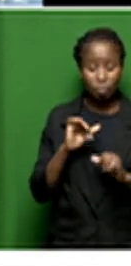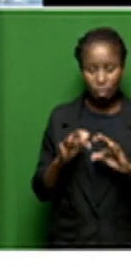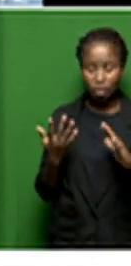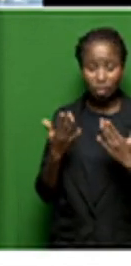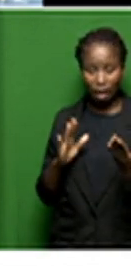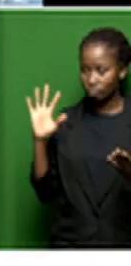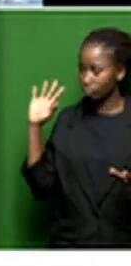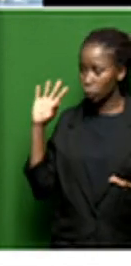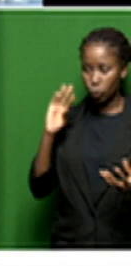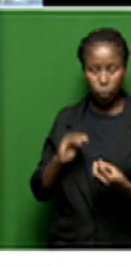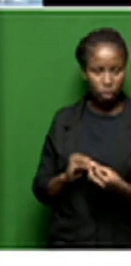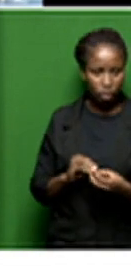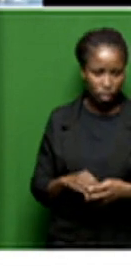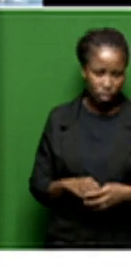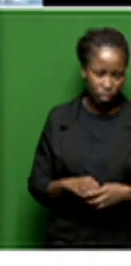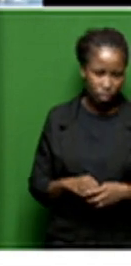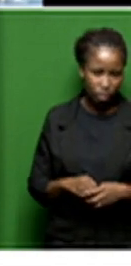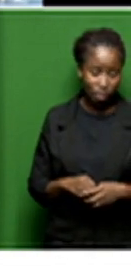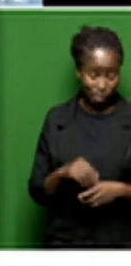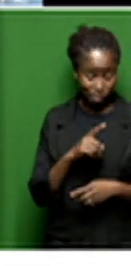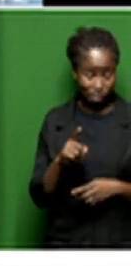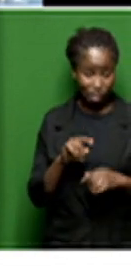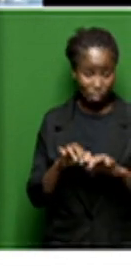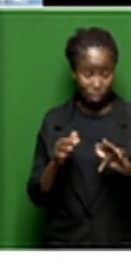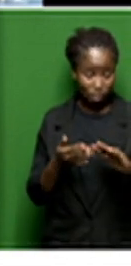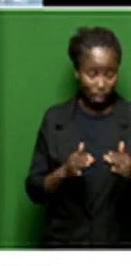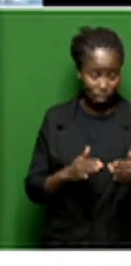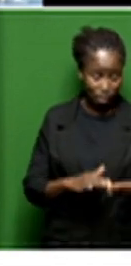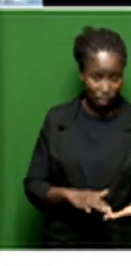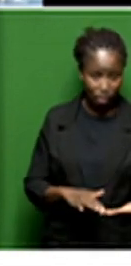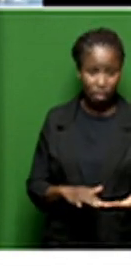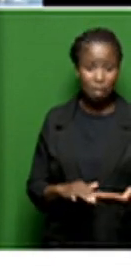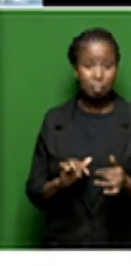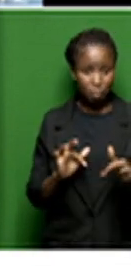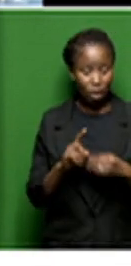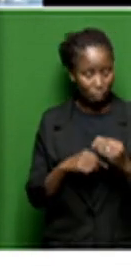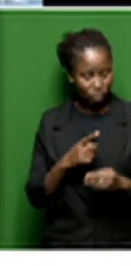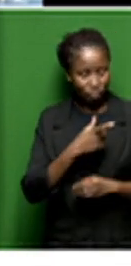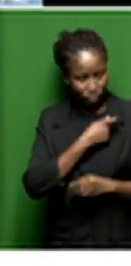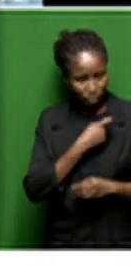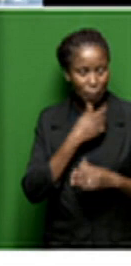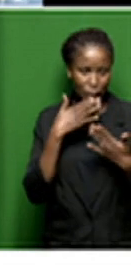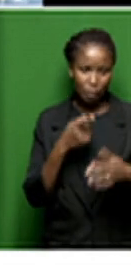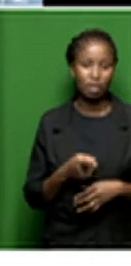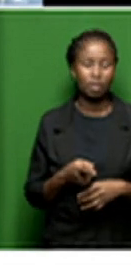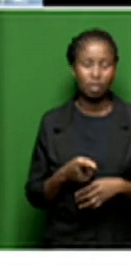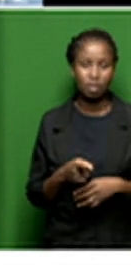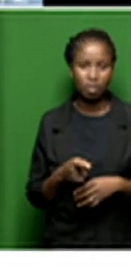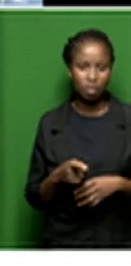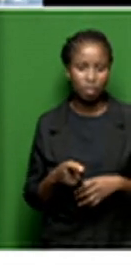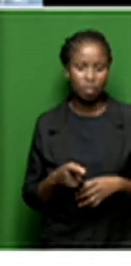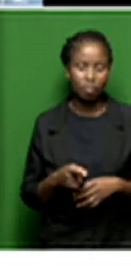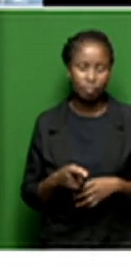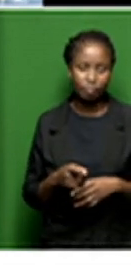today. And these deaths are occurring amongst people who are unvaccinated. That's not to say that people